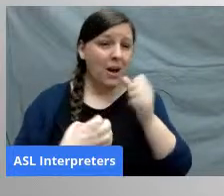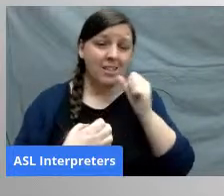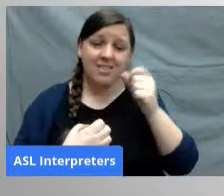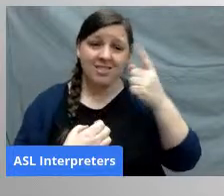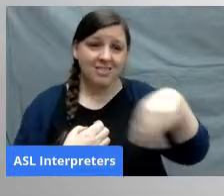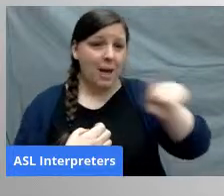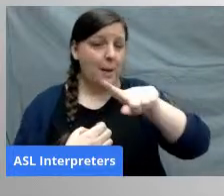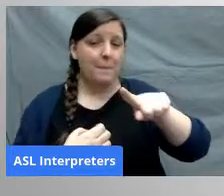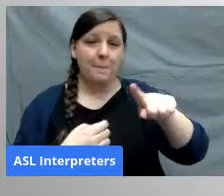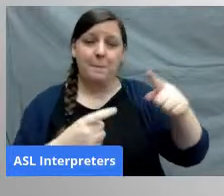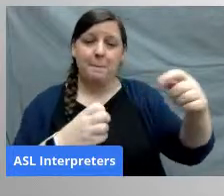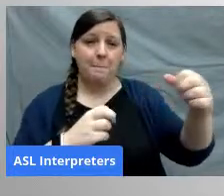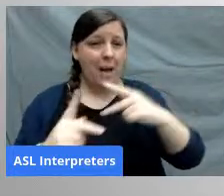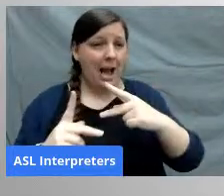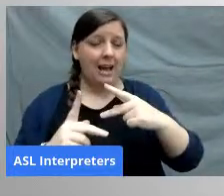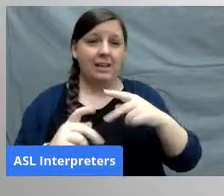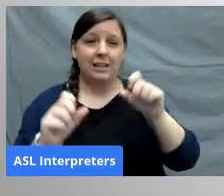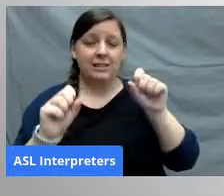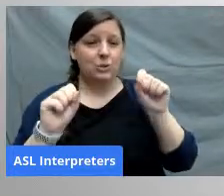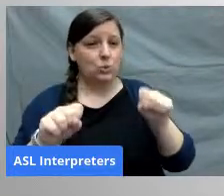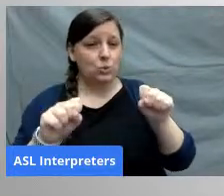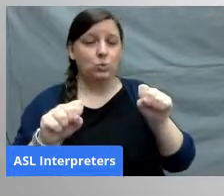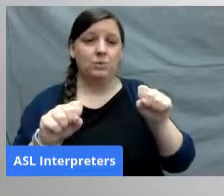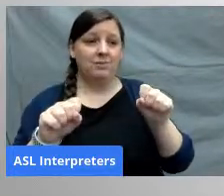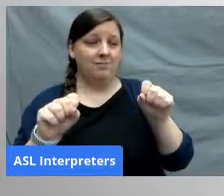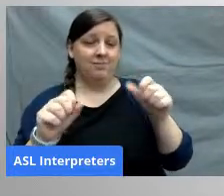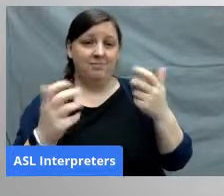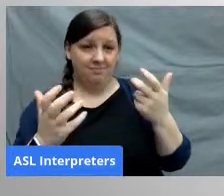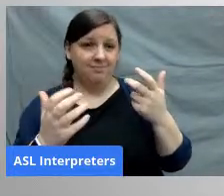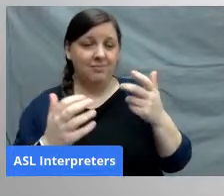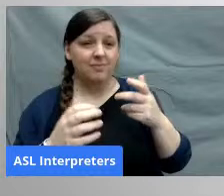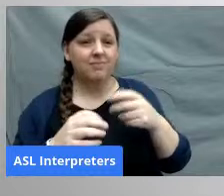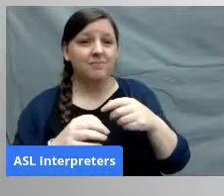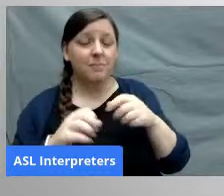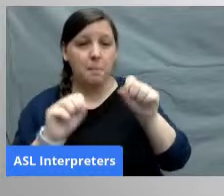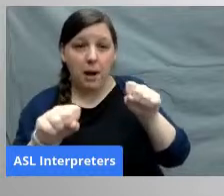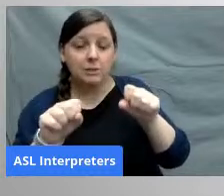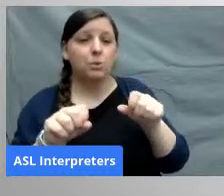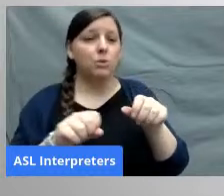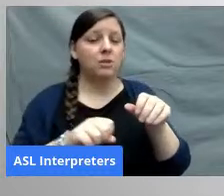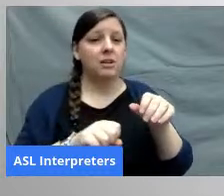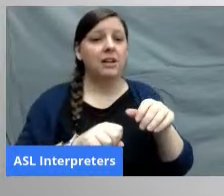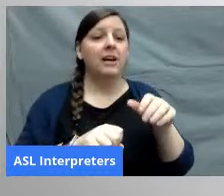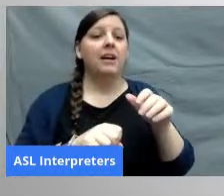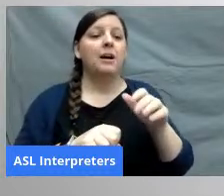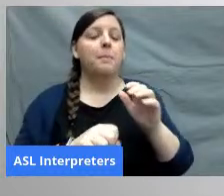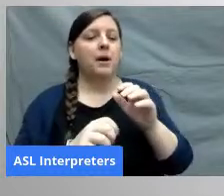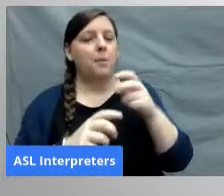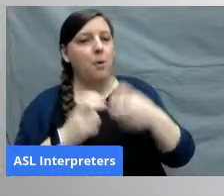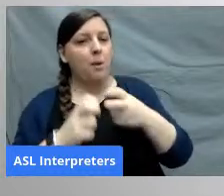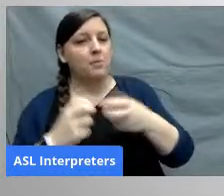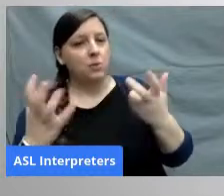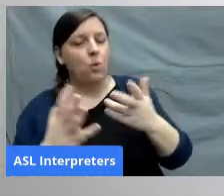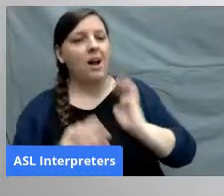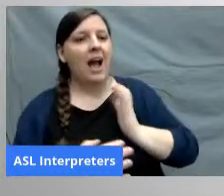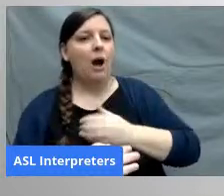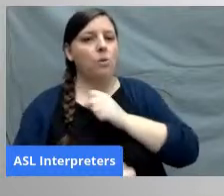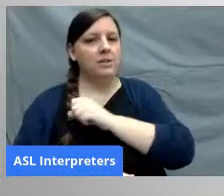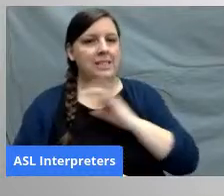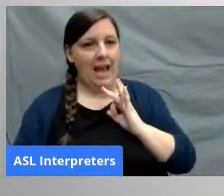as well, is our staffing and the interruptions in instruction when we don't have the appropriate